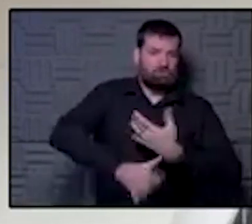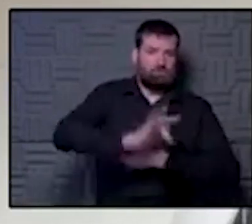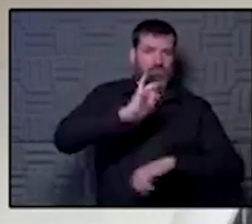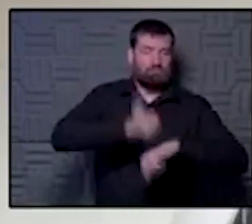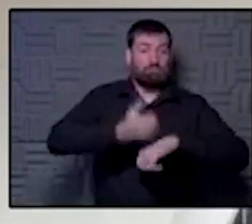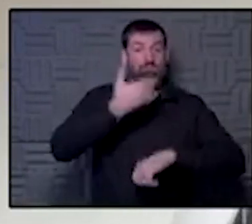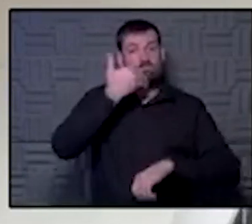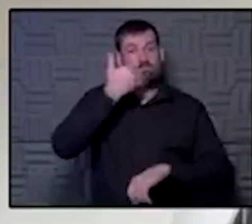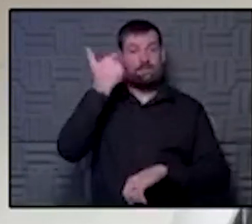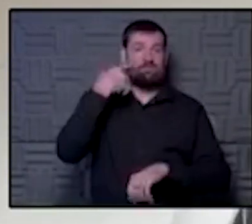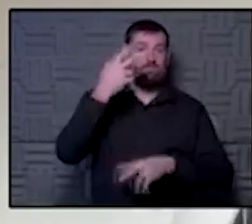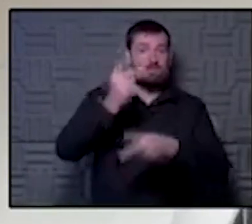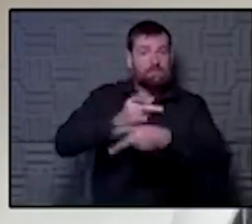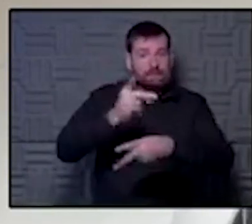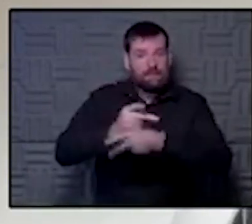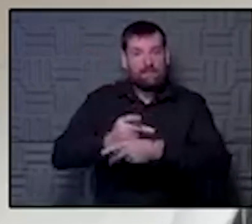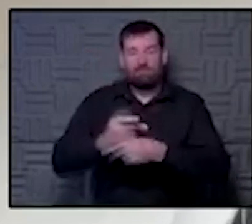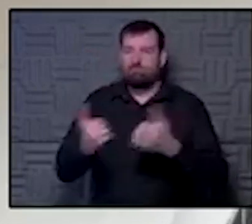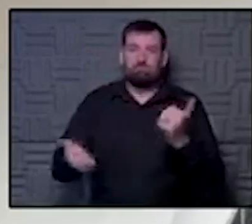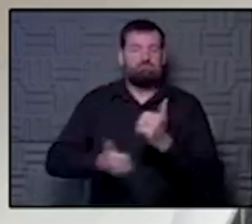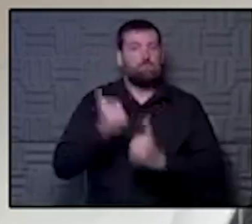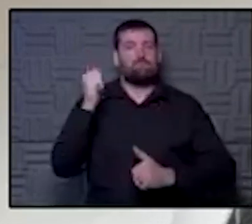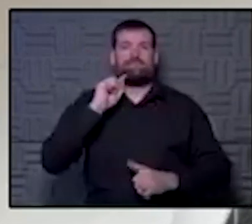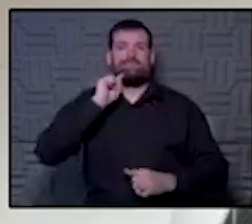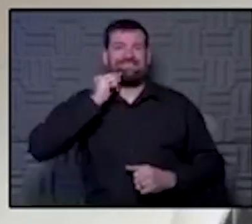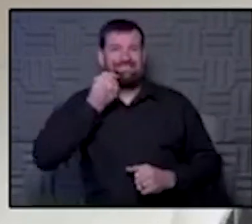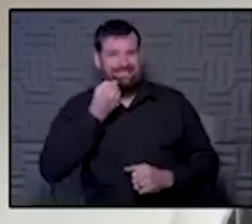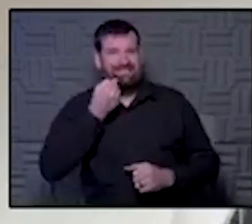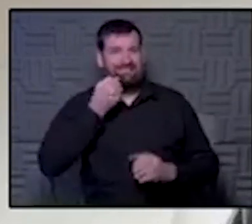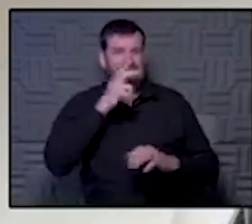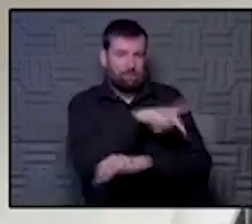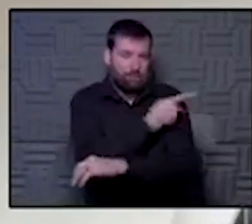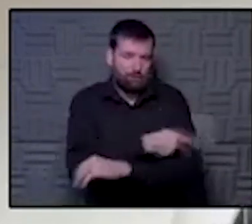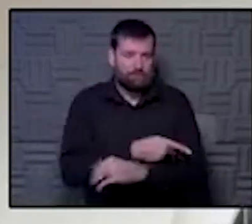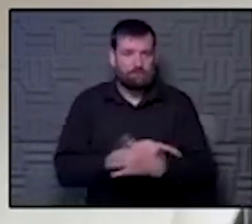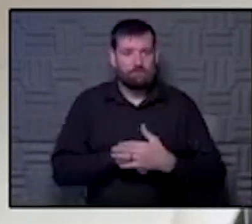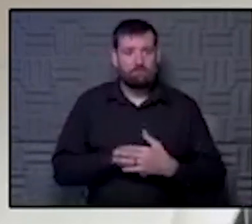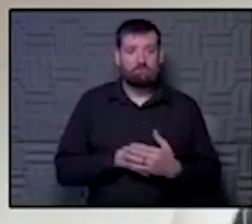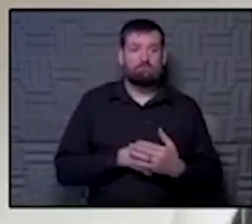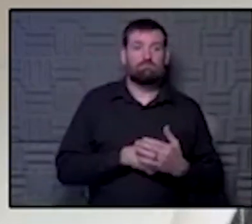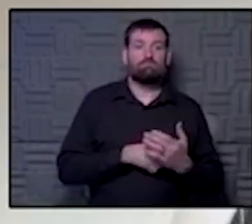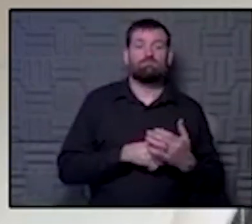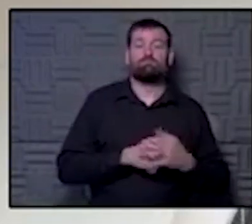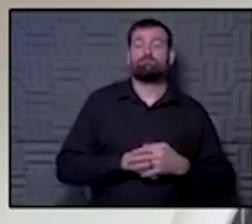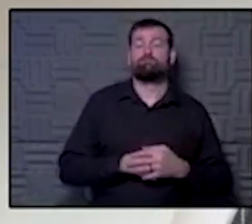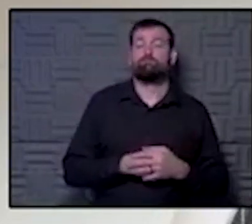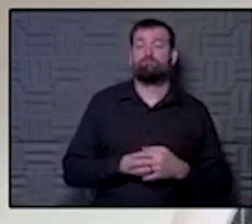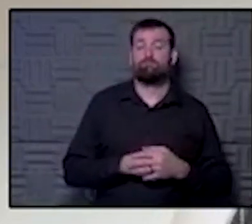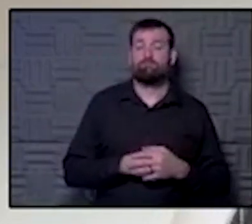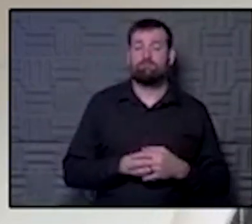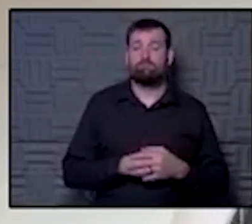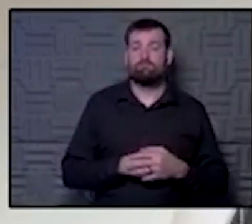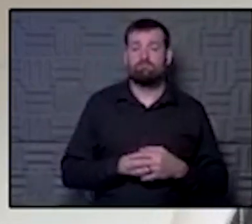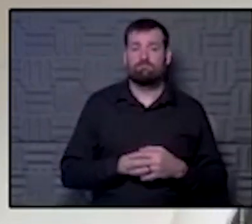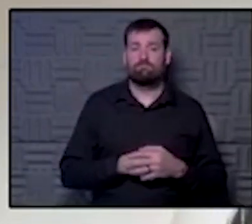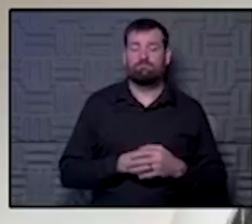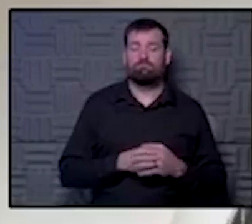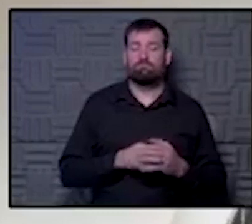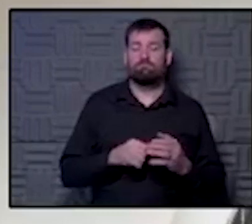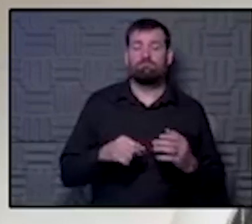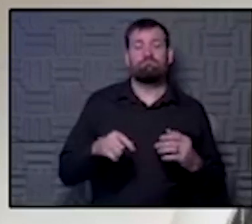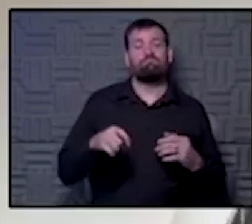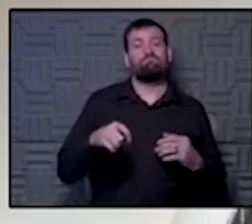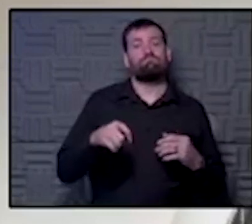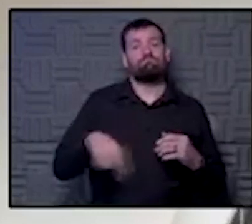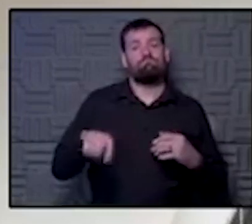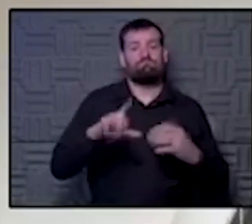best for taking care of our sickest patients that need a respiratory therapist to help them and sometimes help breathe for them. And they have connected